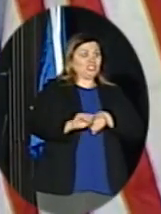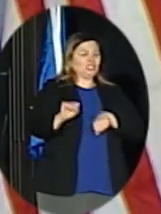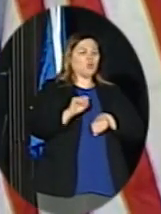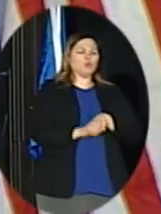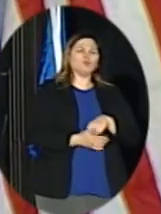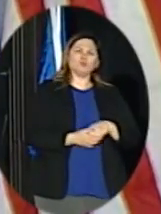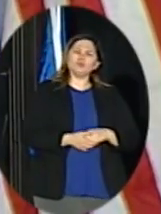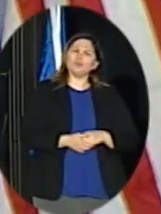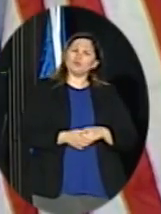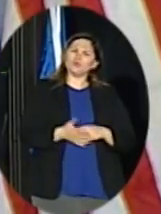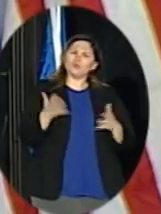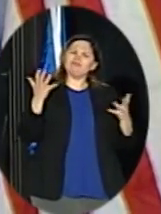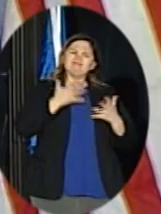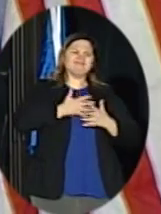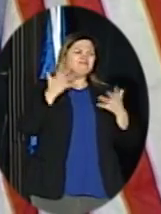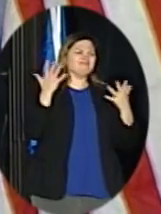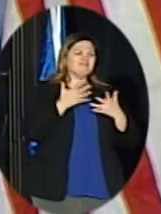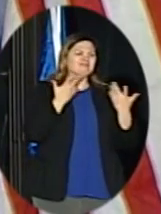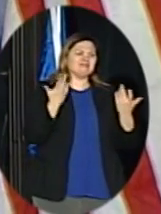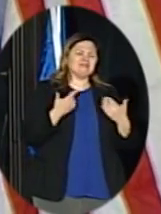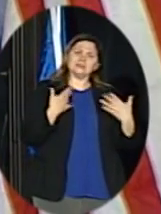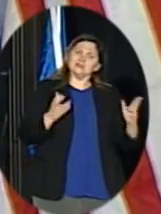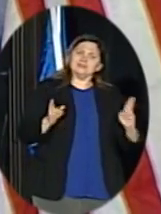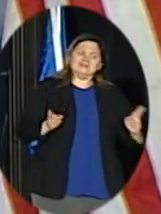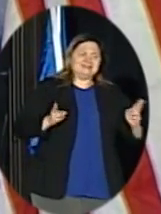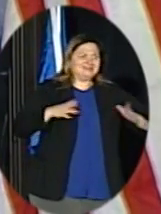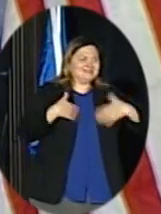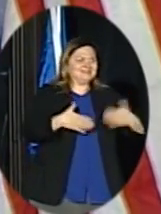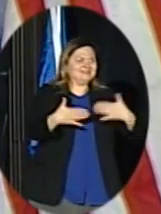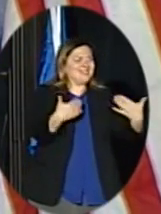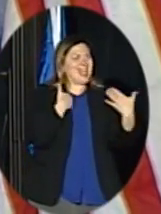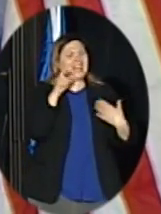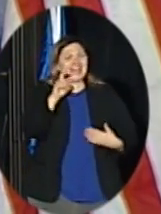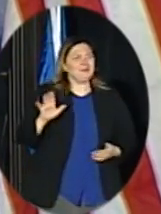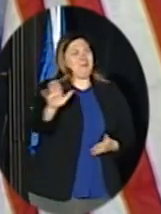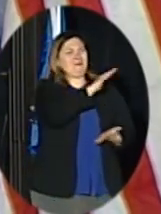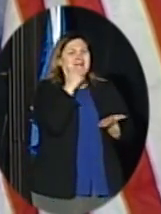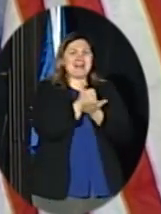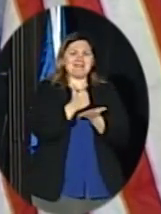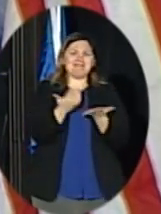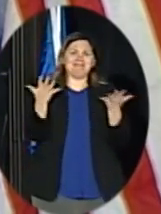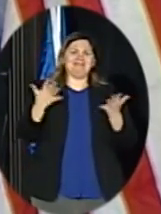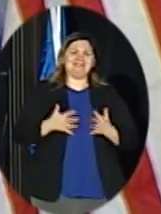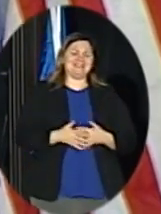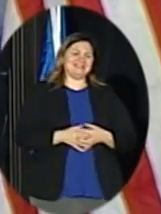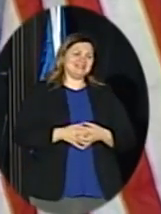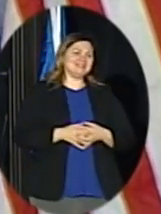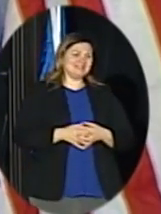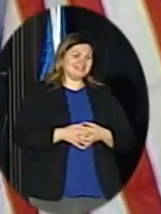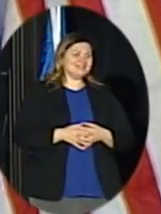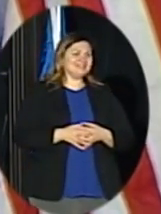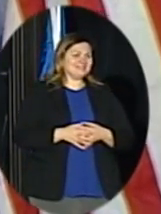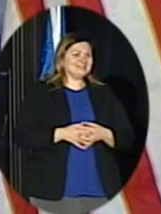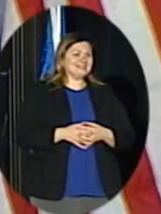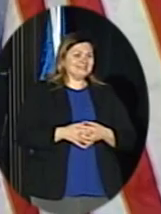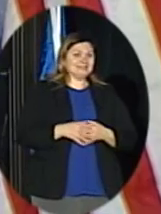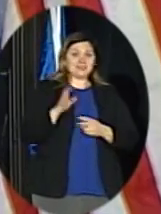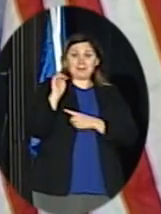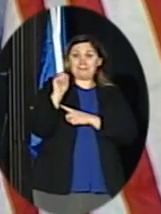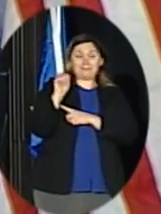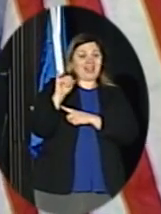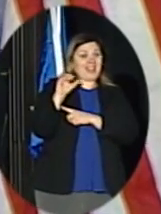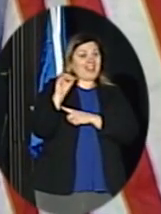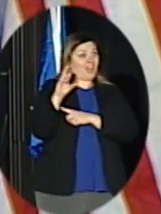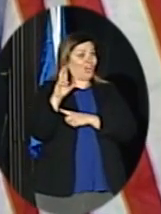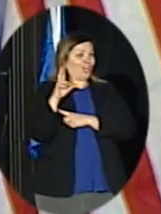This work is more urgent than ever, so I need your help. A mayor can draft a budget and sign policy into